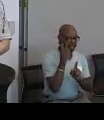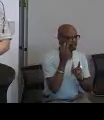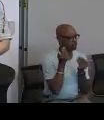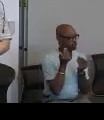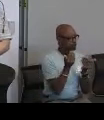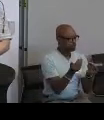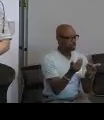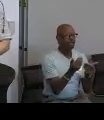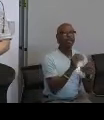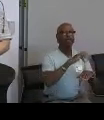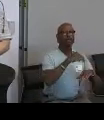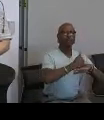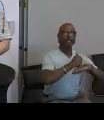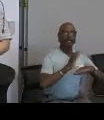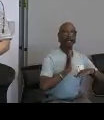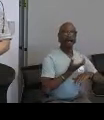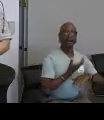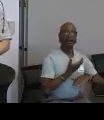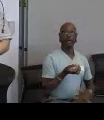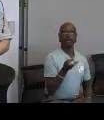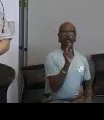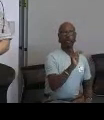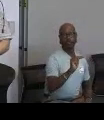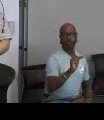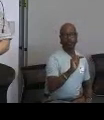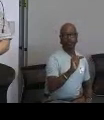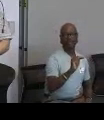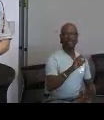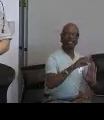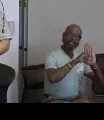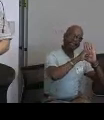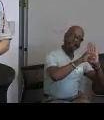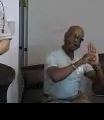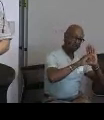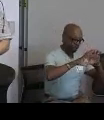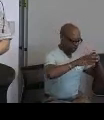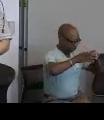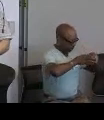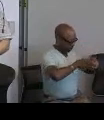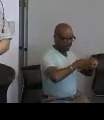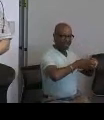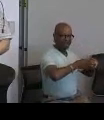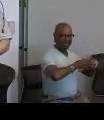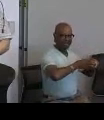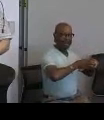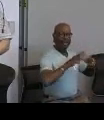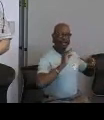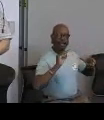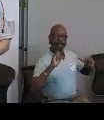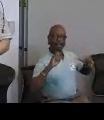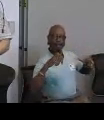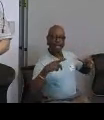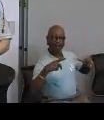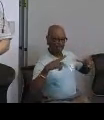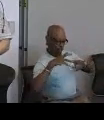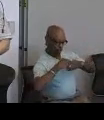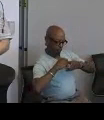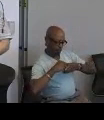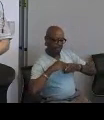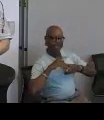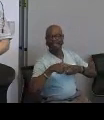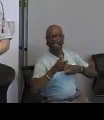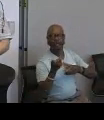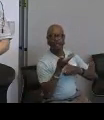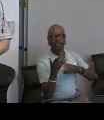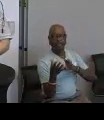to create our own symbol sets and map components and other tactile graphic